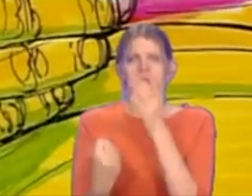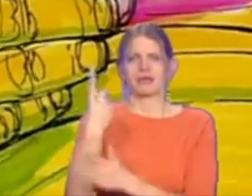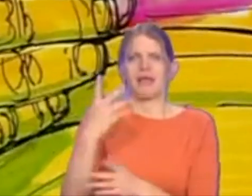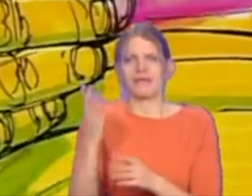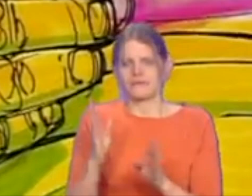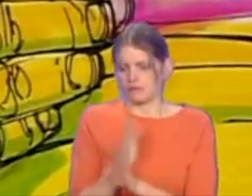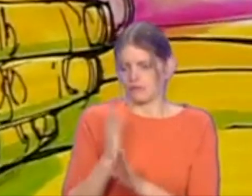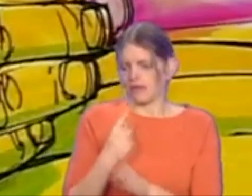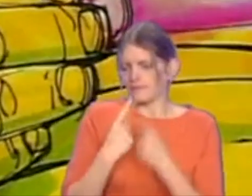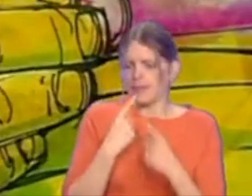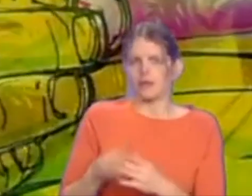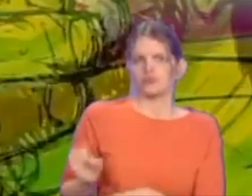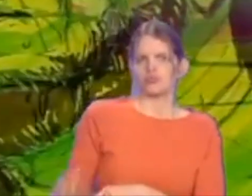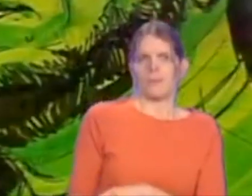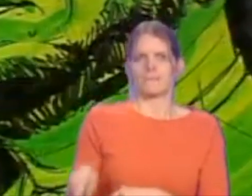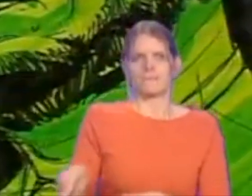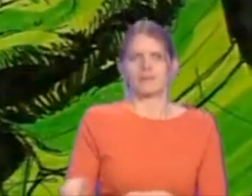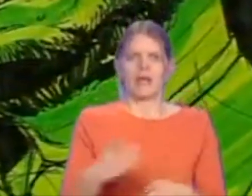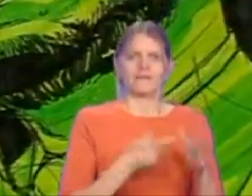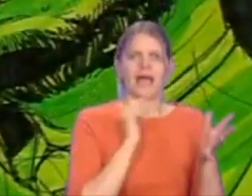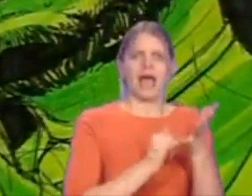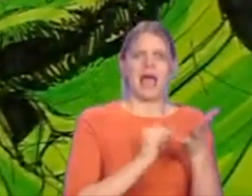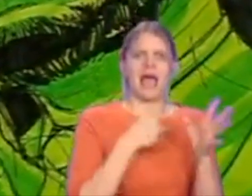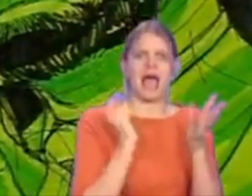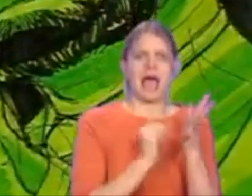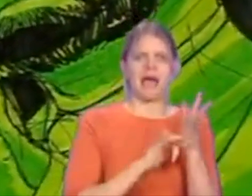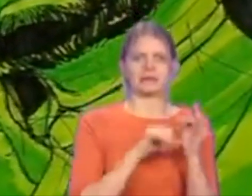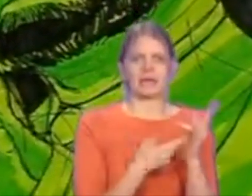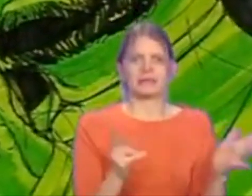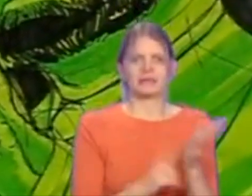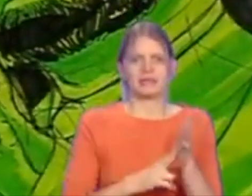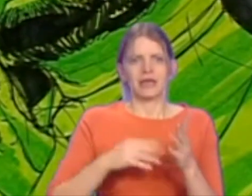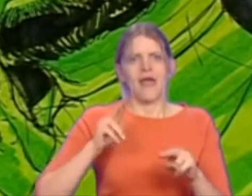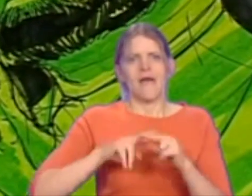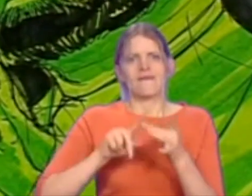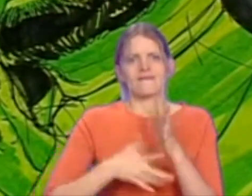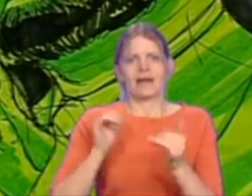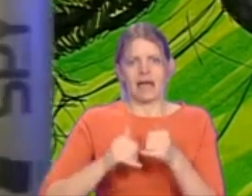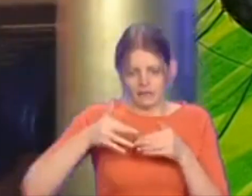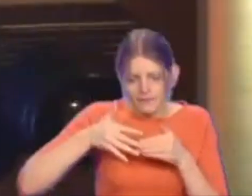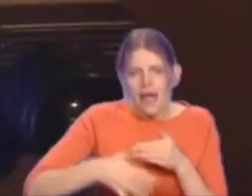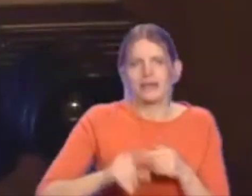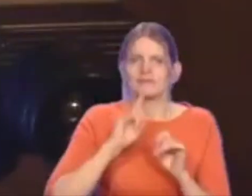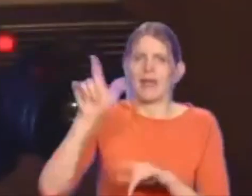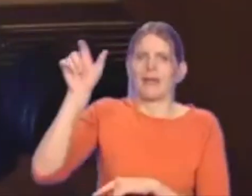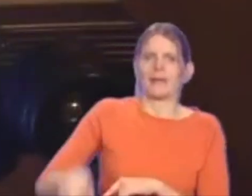Assassination Files, a case of the measles, as we look at the attempted murder of Russian writer Alexander Solzhenitsyn.